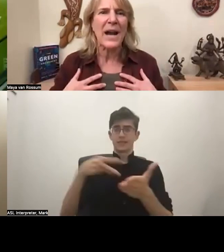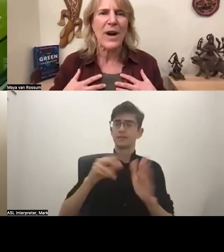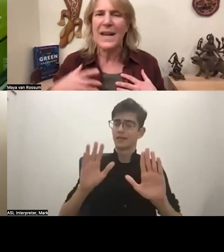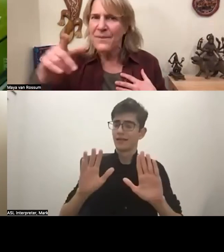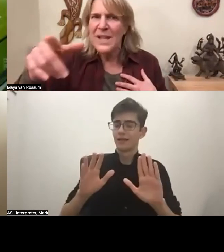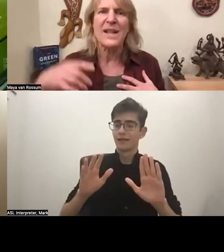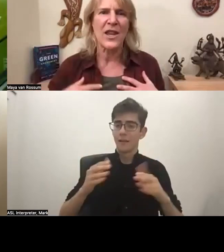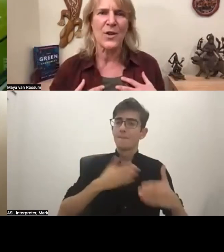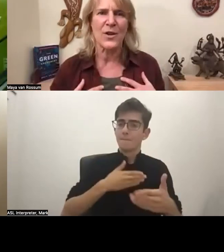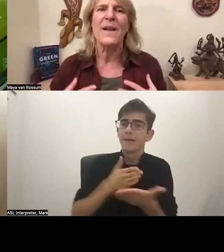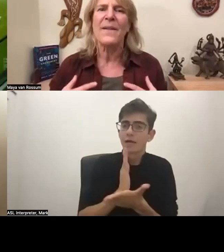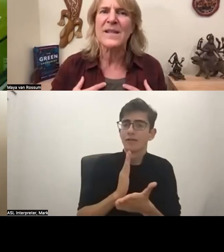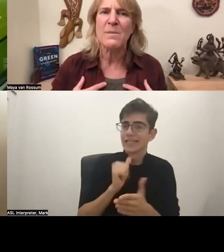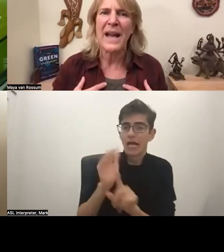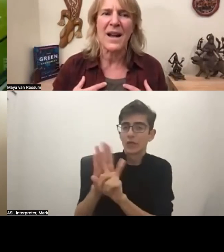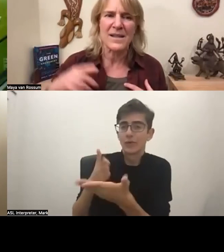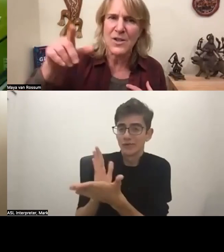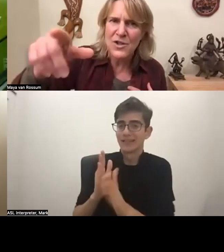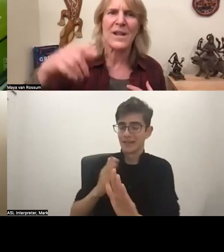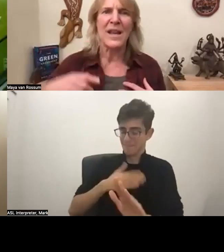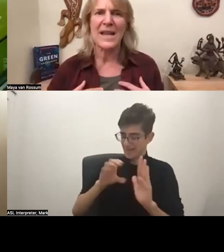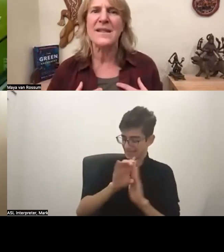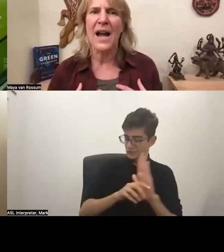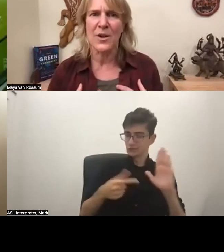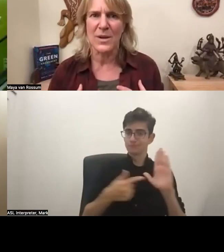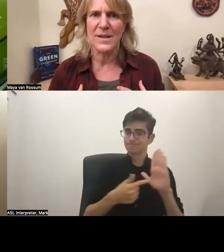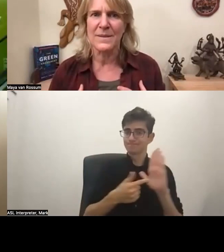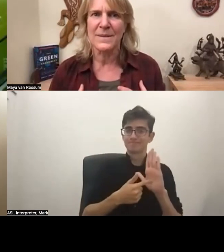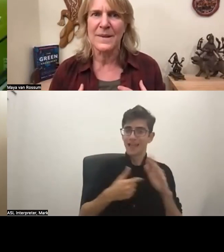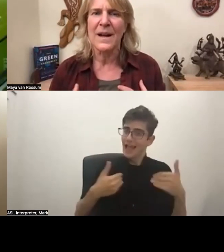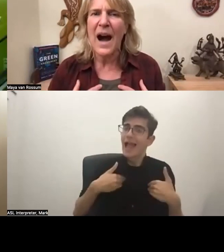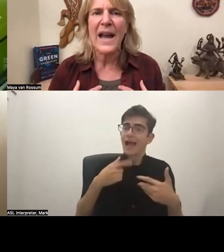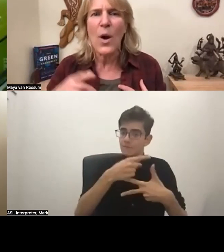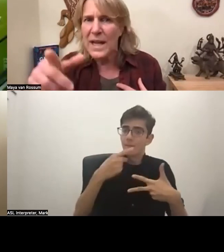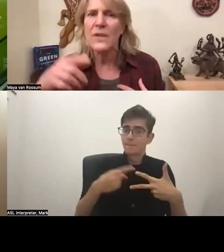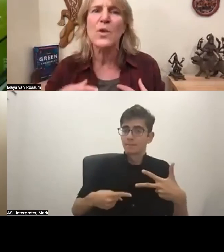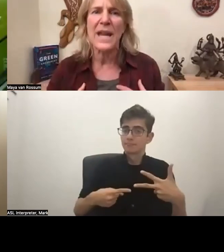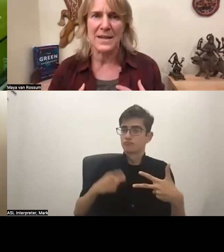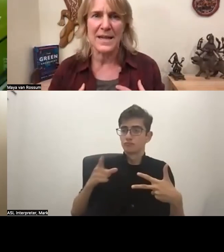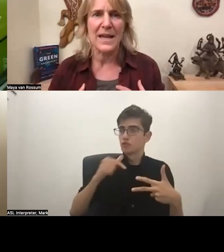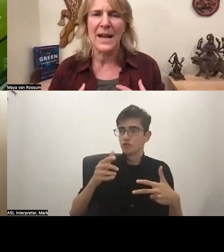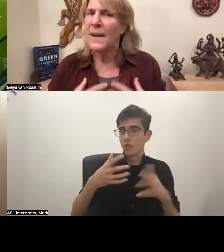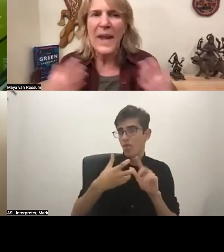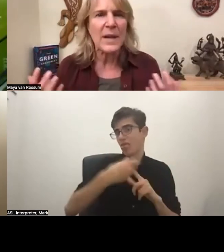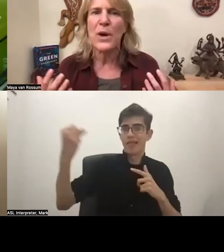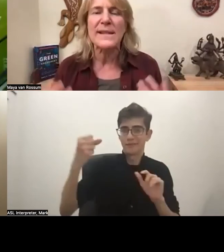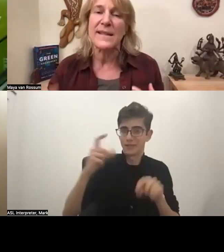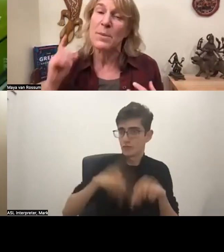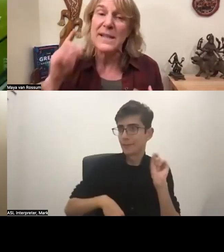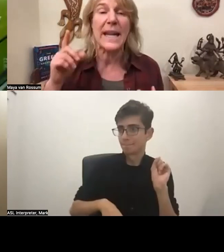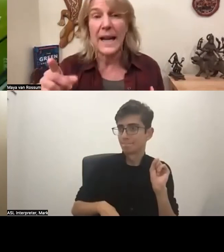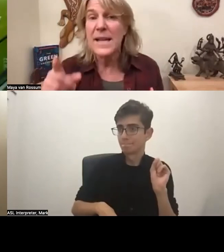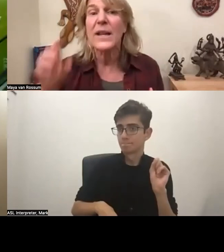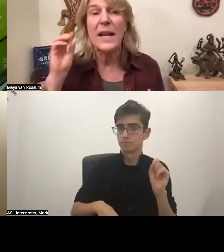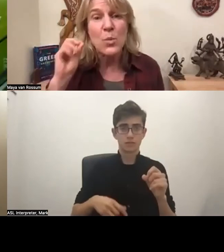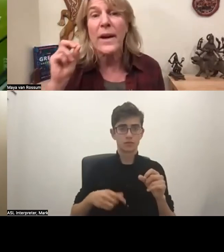is my right, it's not yours. This is my Constitution, it's not yours. I own it and you can't take it. And embrace that